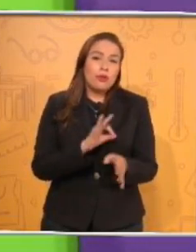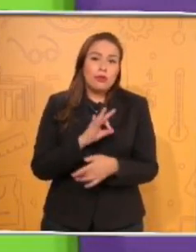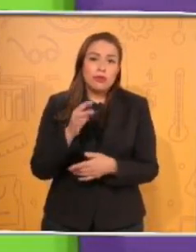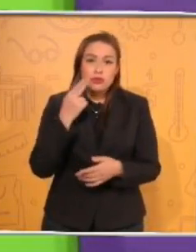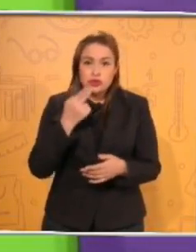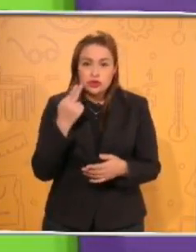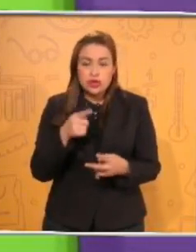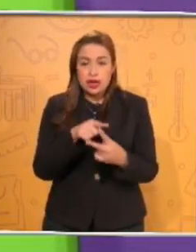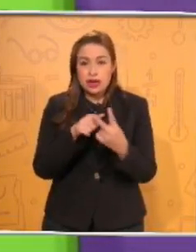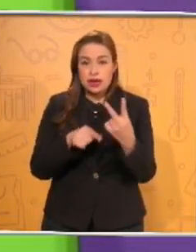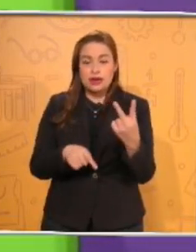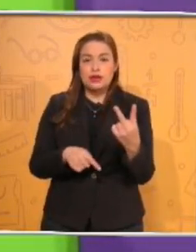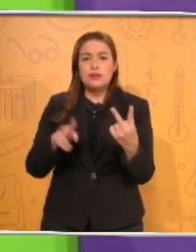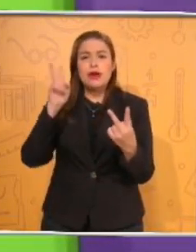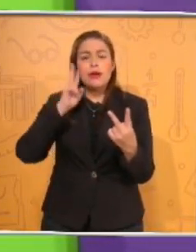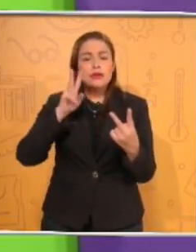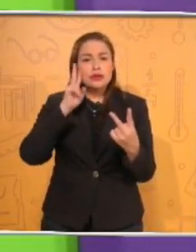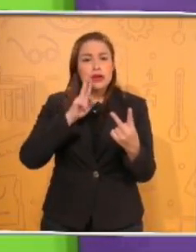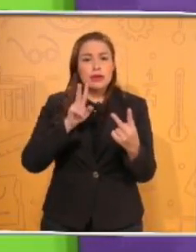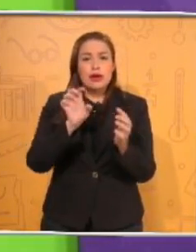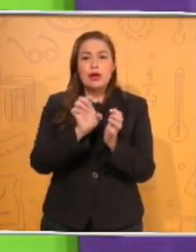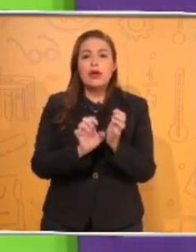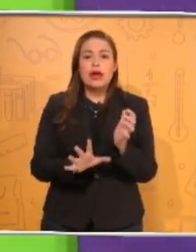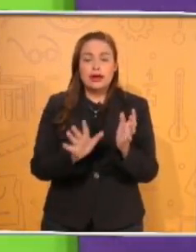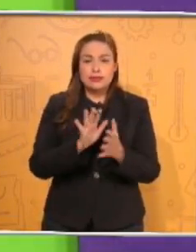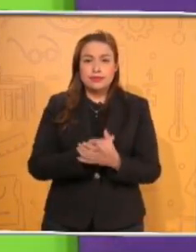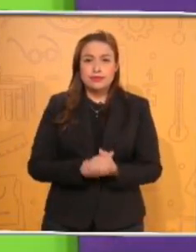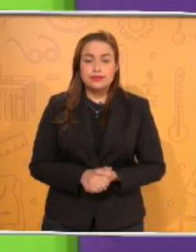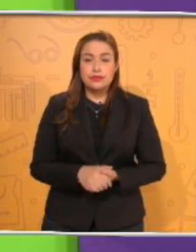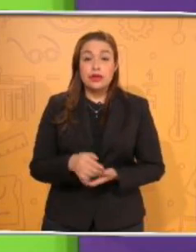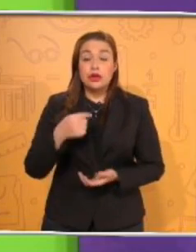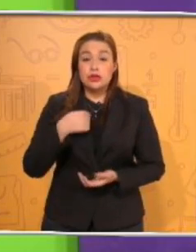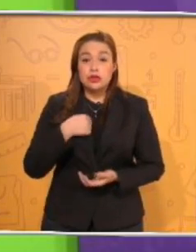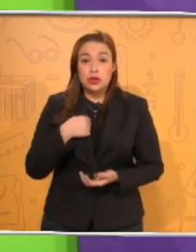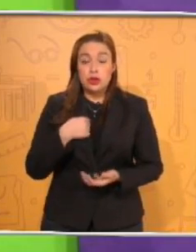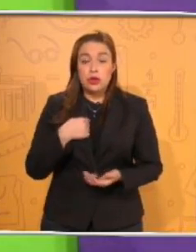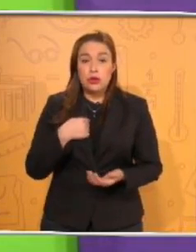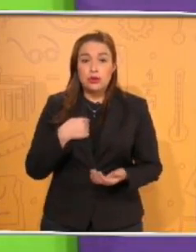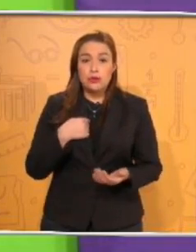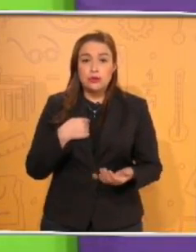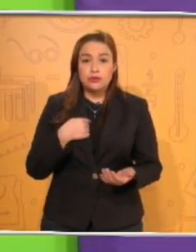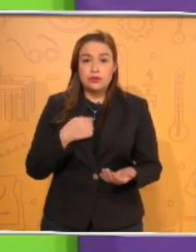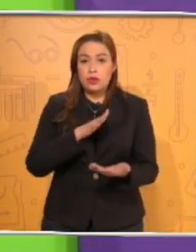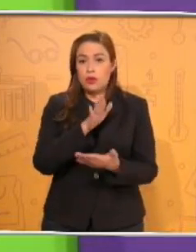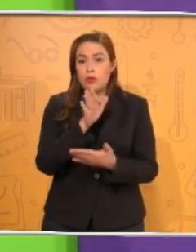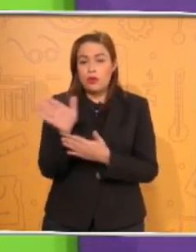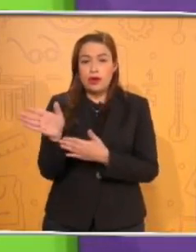tenses? Let's read the first one. I was eating dinner.